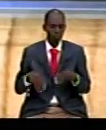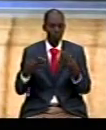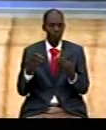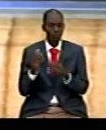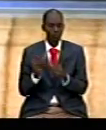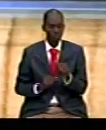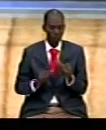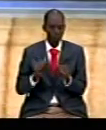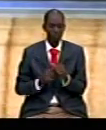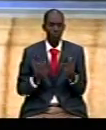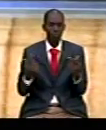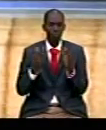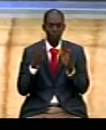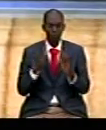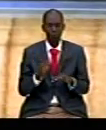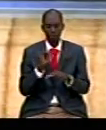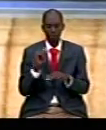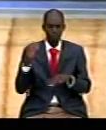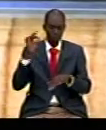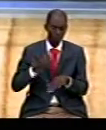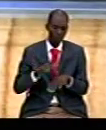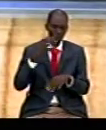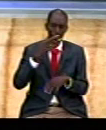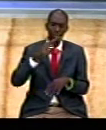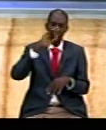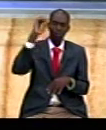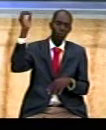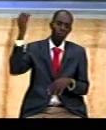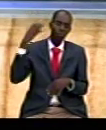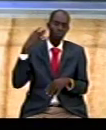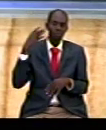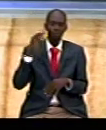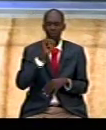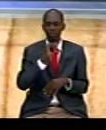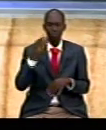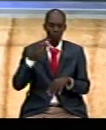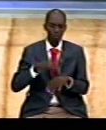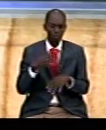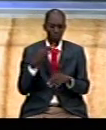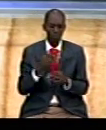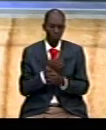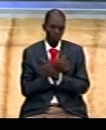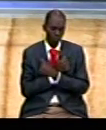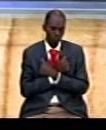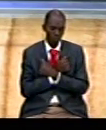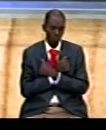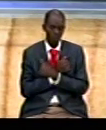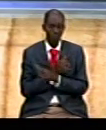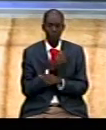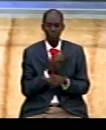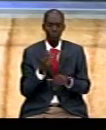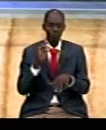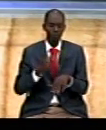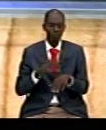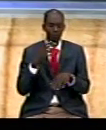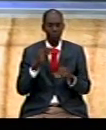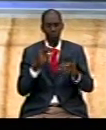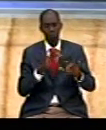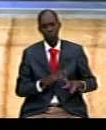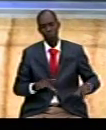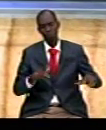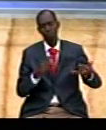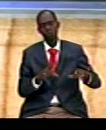Give every sinner a touch of grace, a touch of love, a touch of